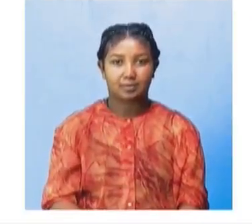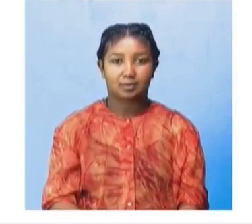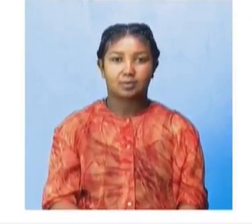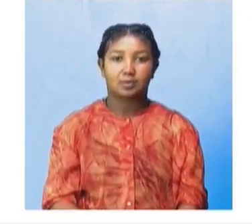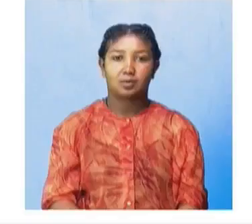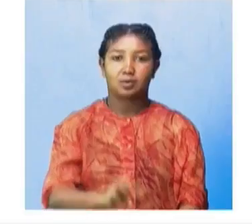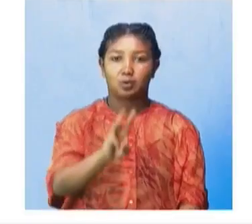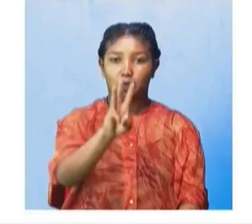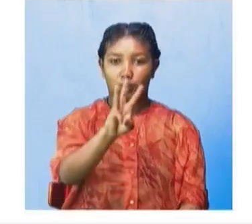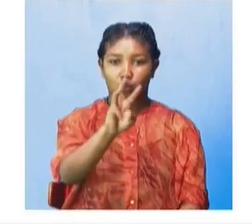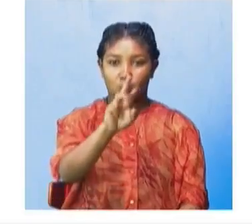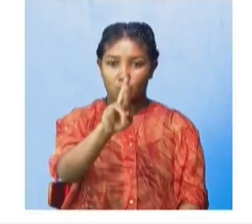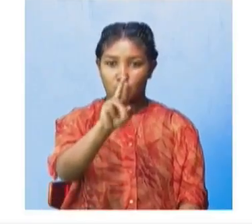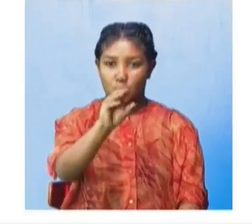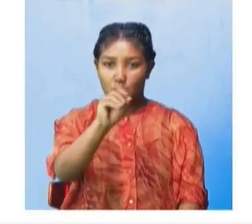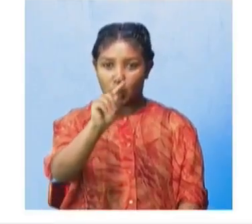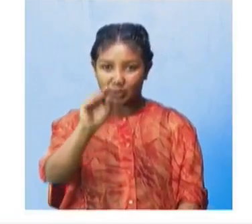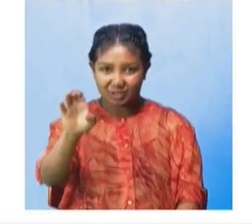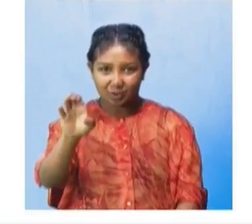wrote